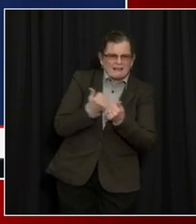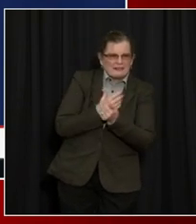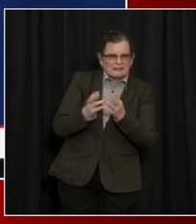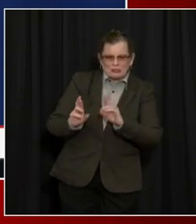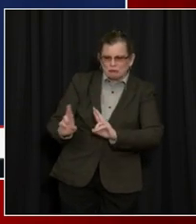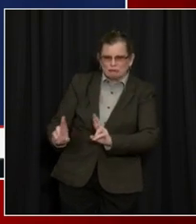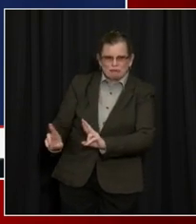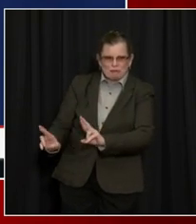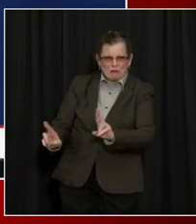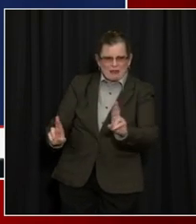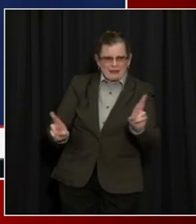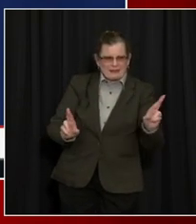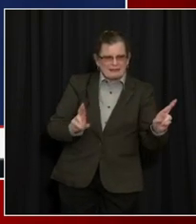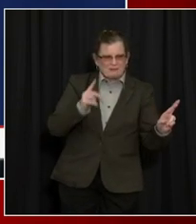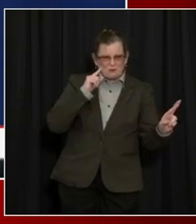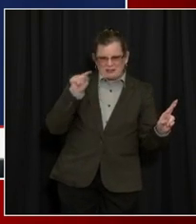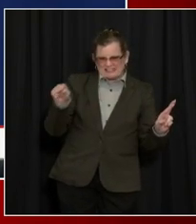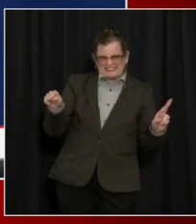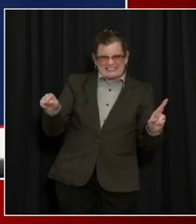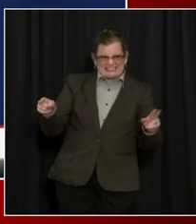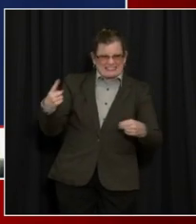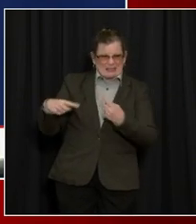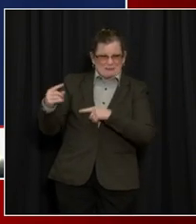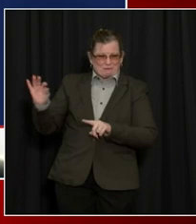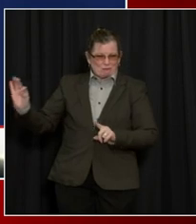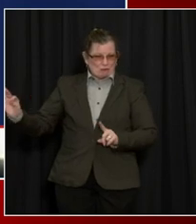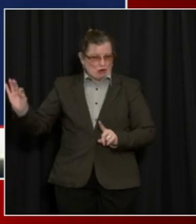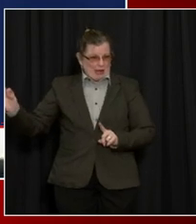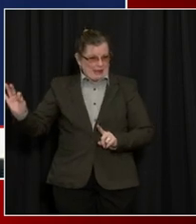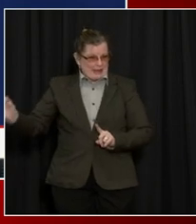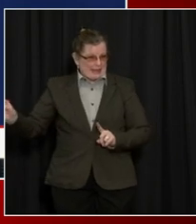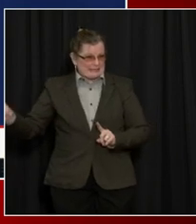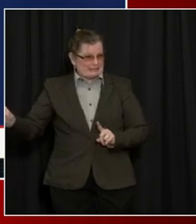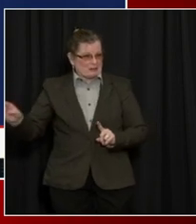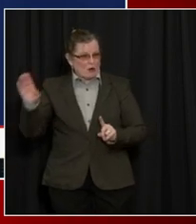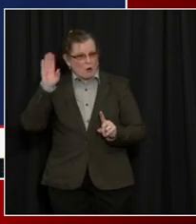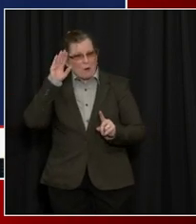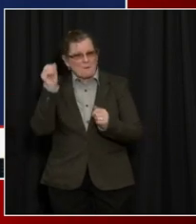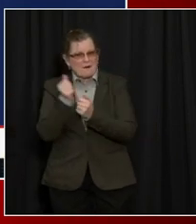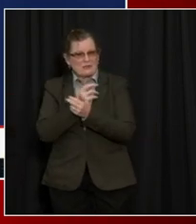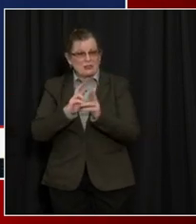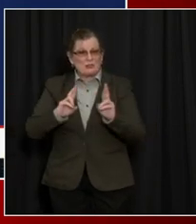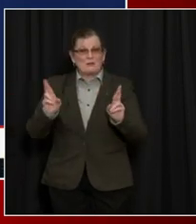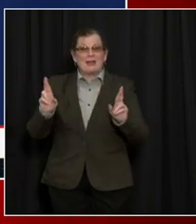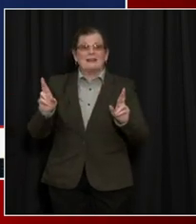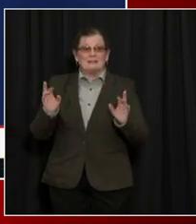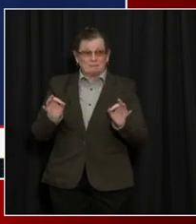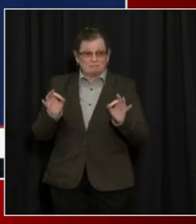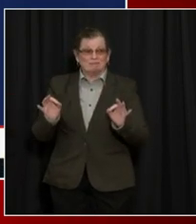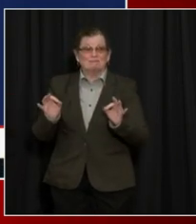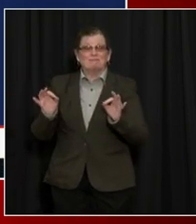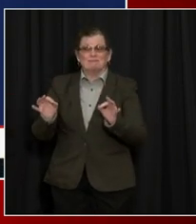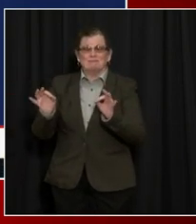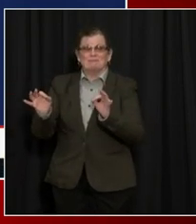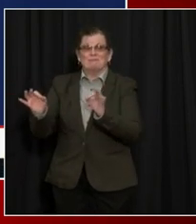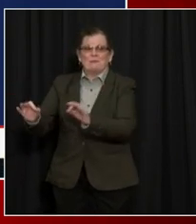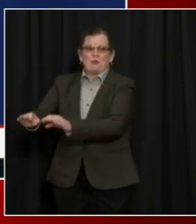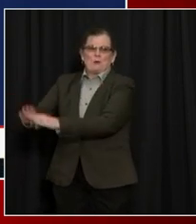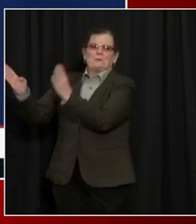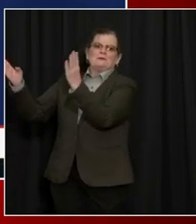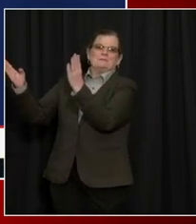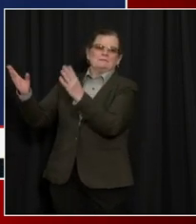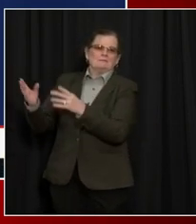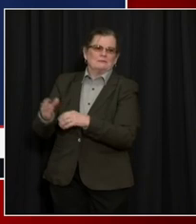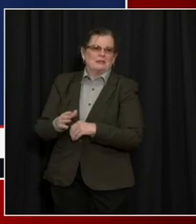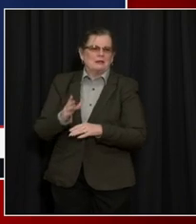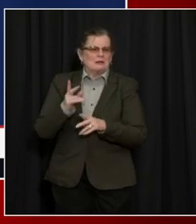Friday so businesses could begin to receive those care packages. We want to emphasize that this is just